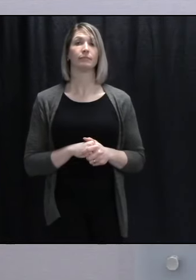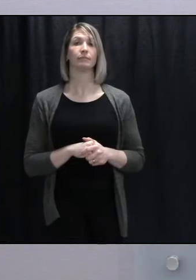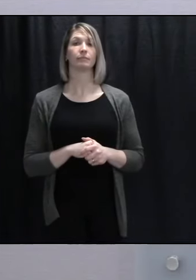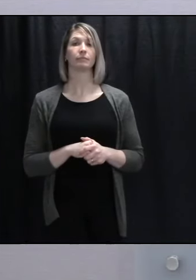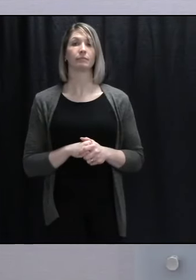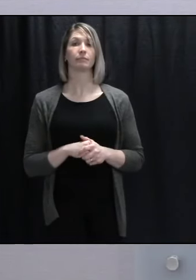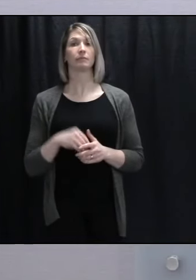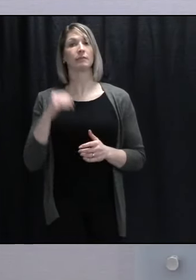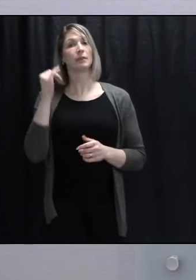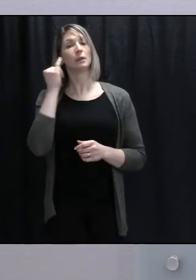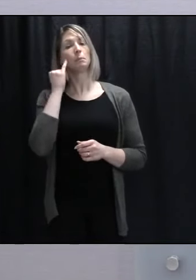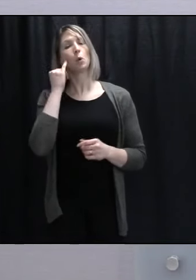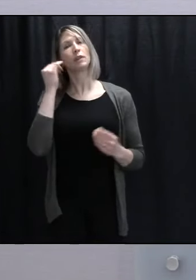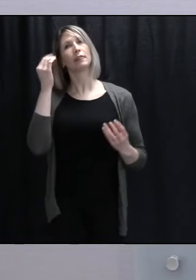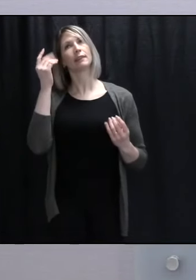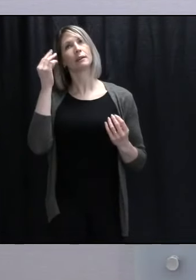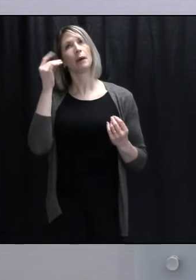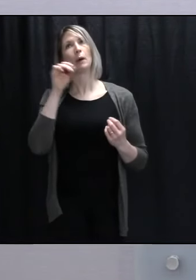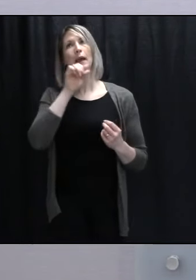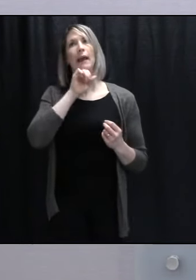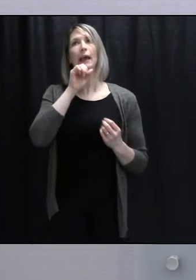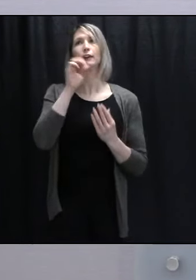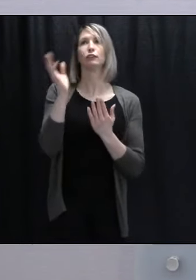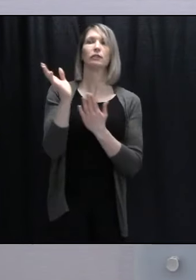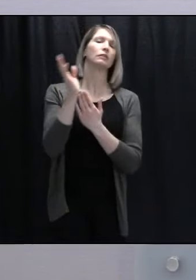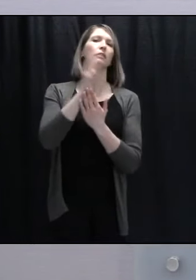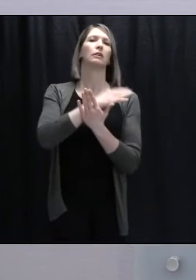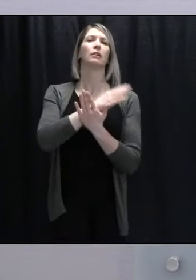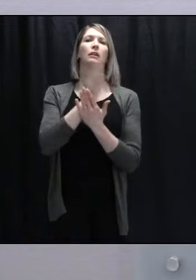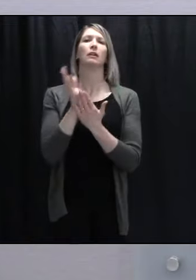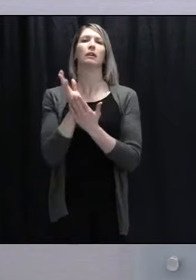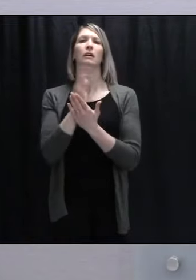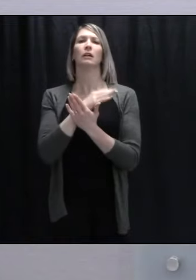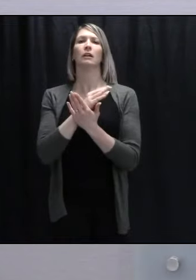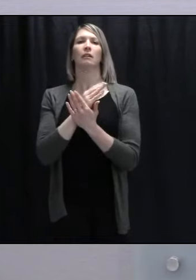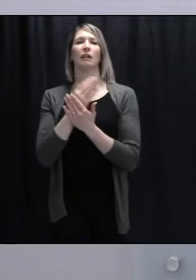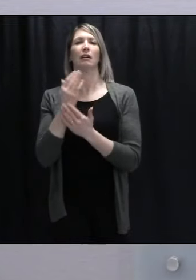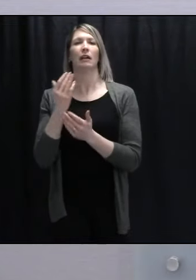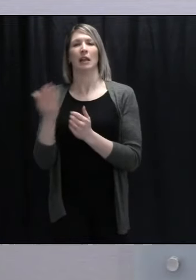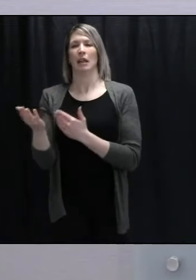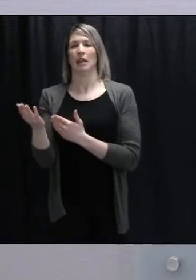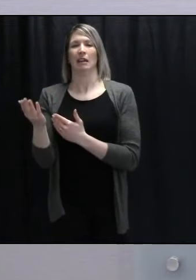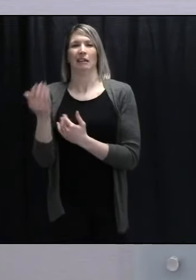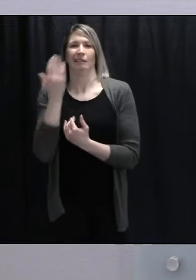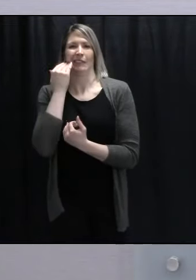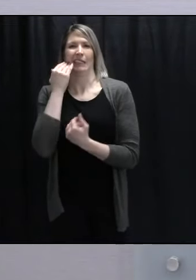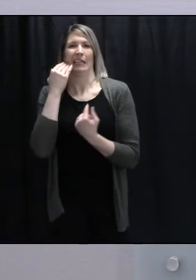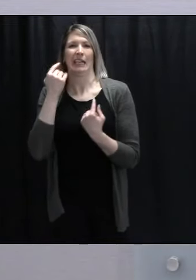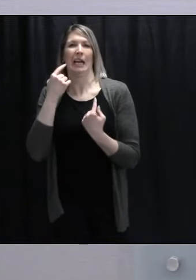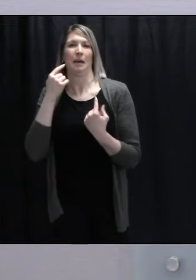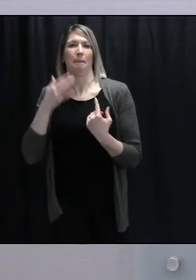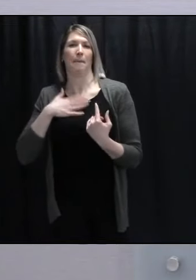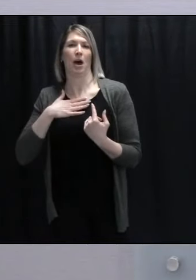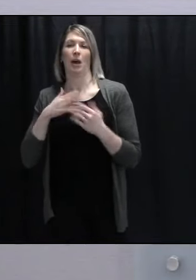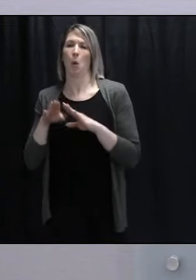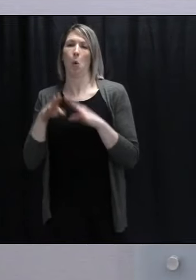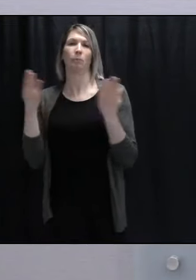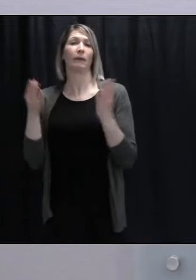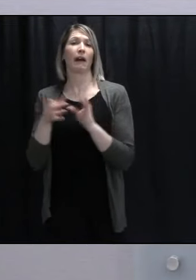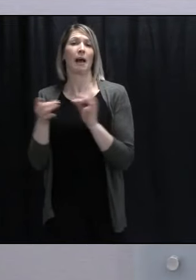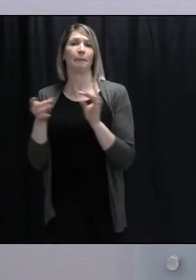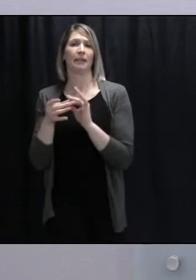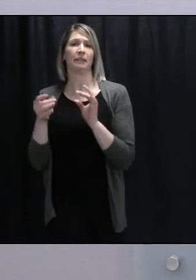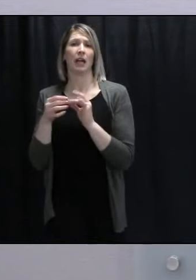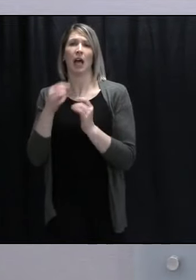Chief Medical Officer said, as the individual that I just described, in my opening comments, it's not necessarily because you're 5 years